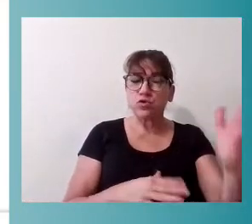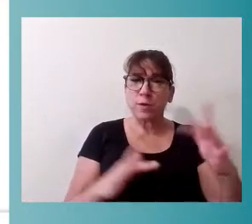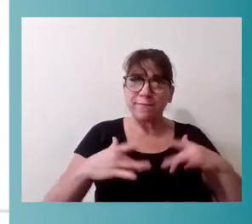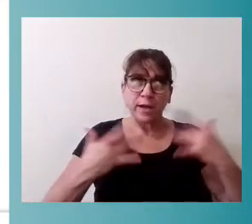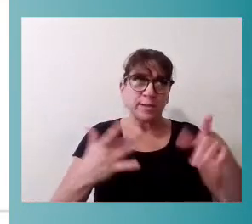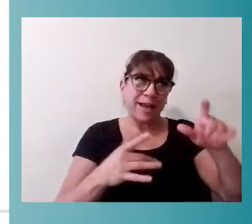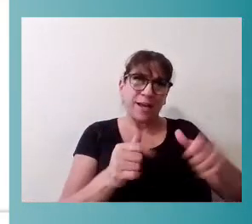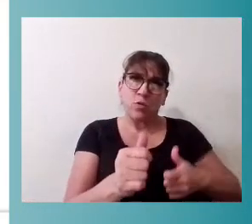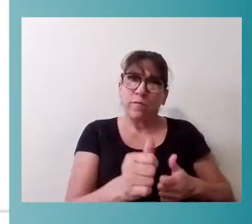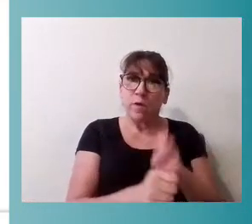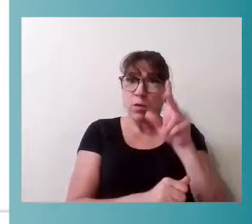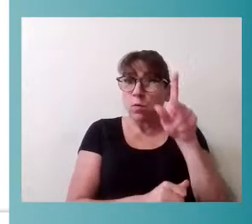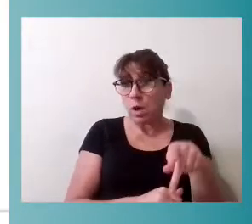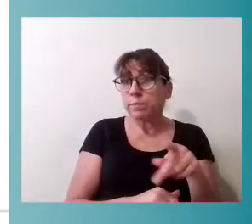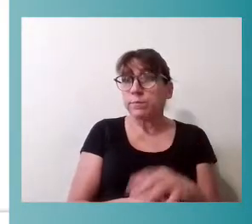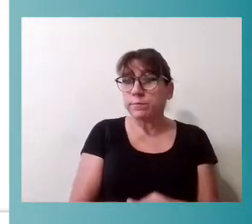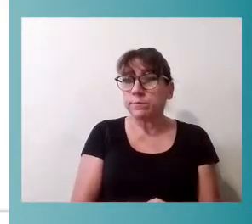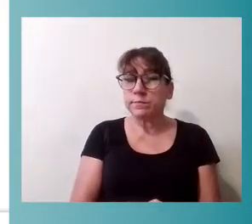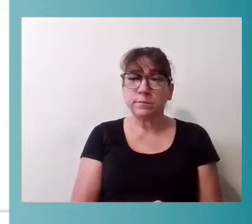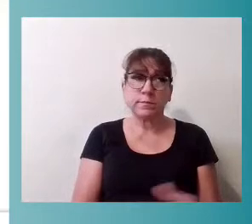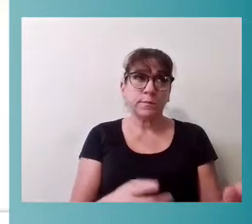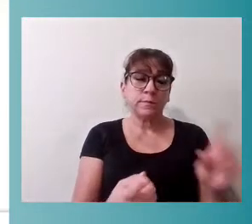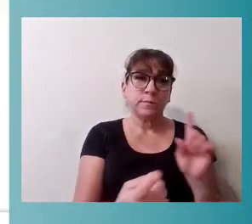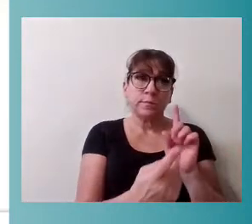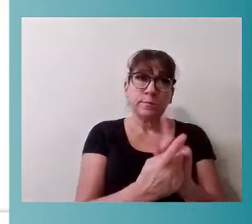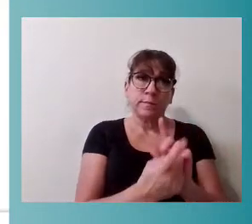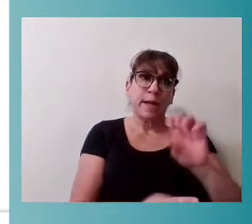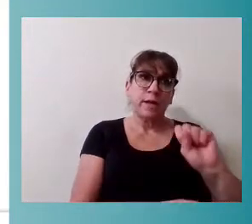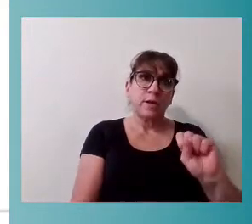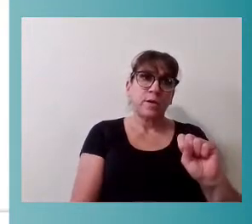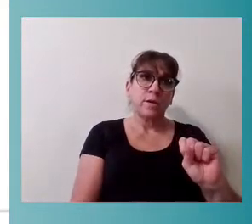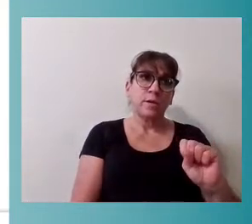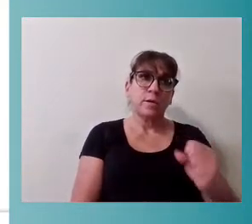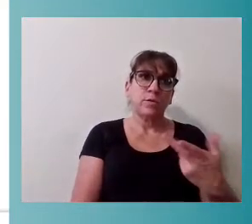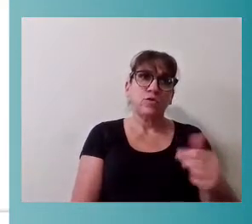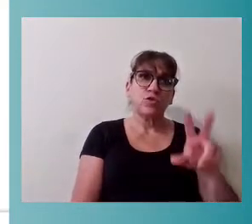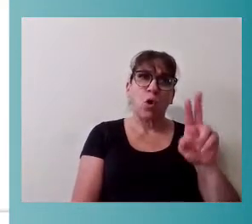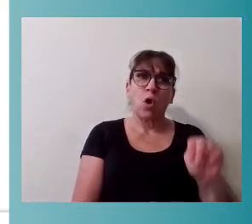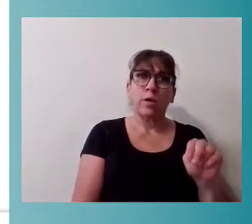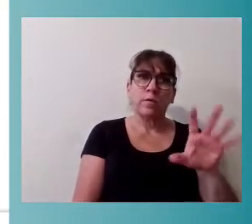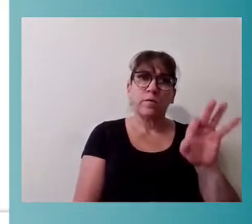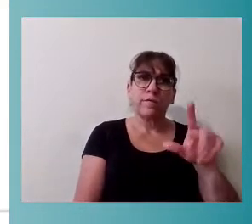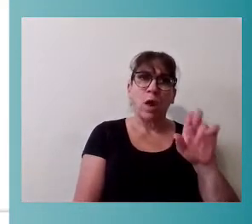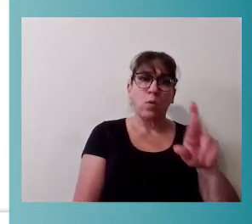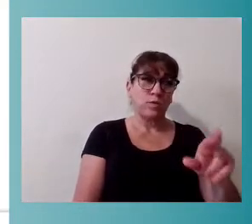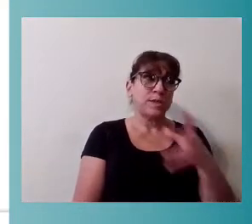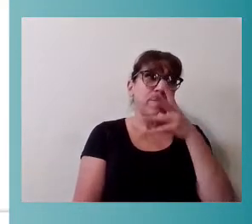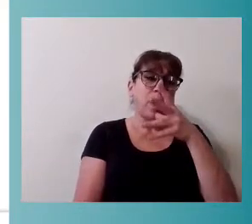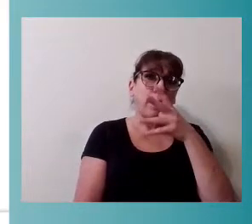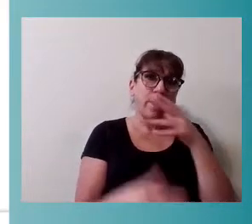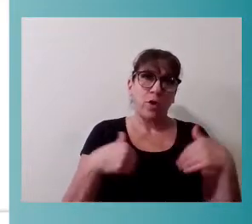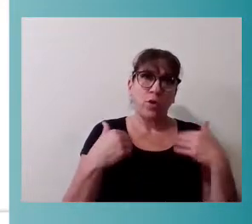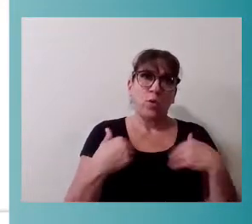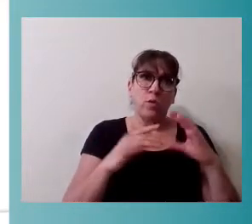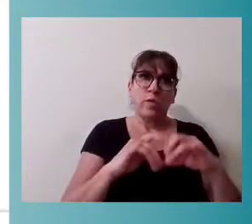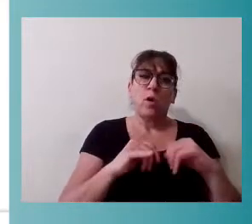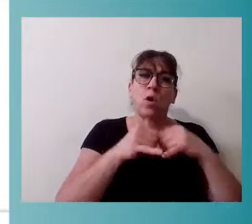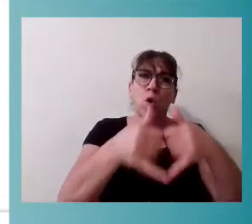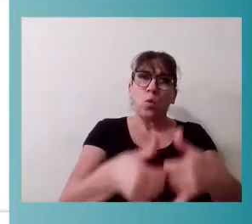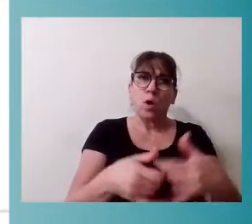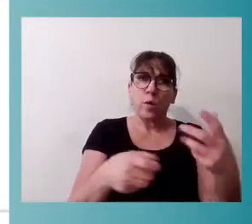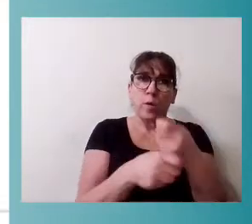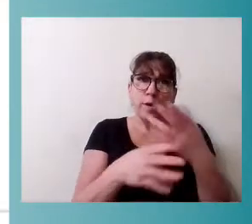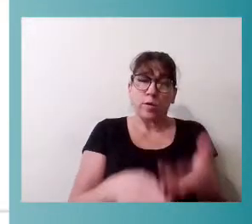up. I first met Shawn Flowers, the mom of our Youth Award winner, back in February,